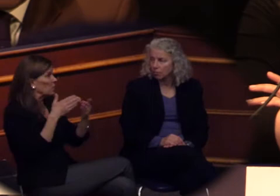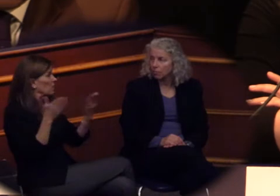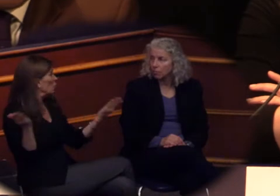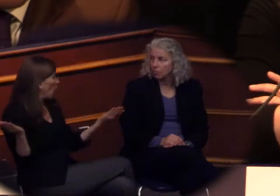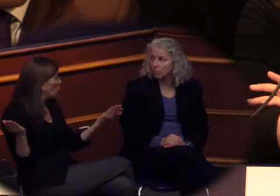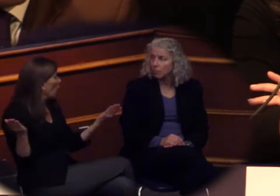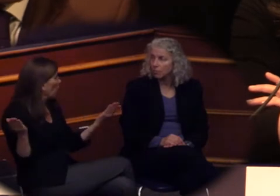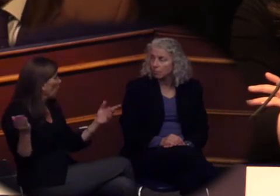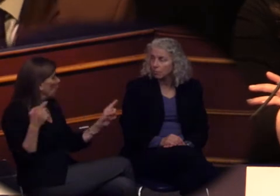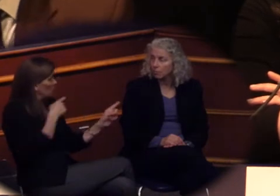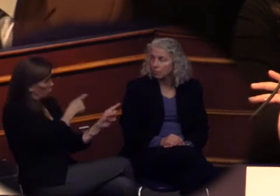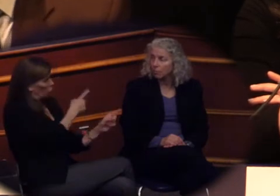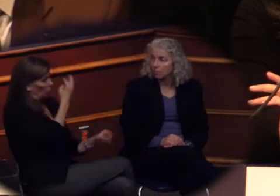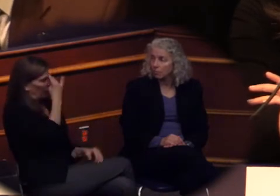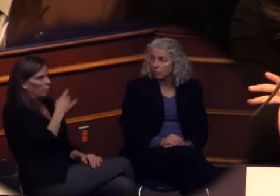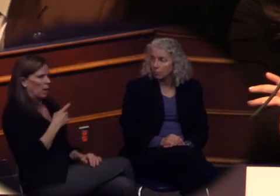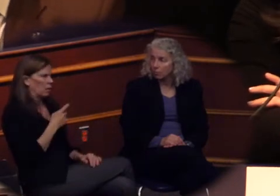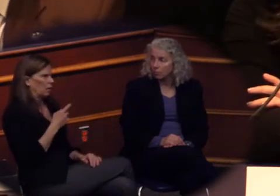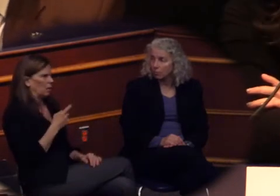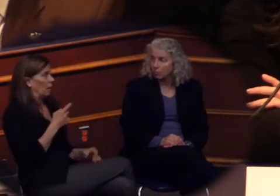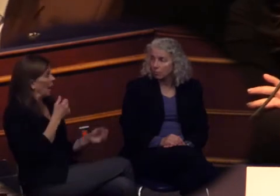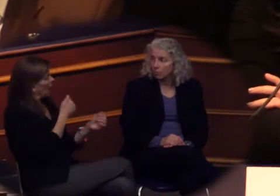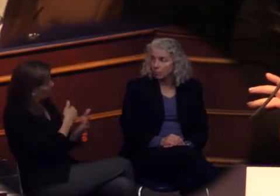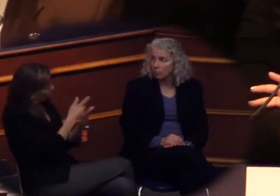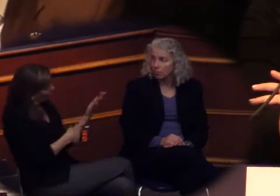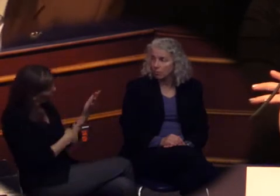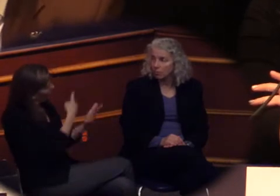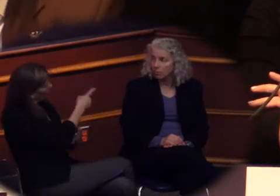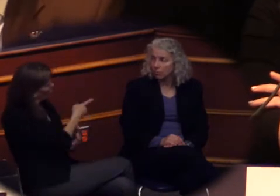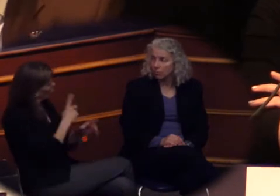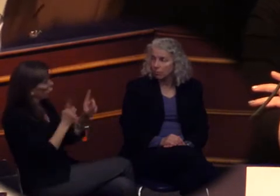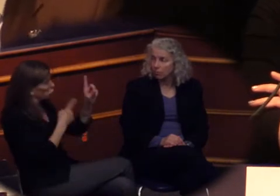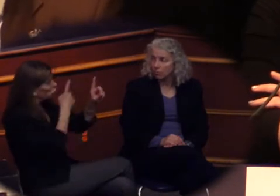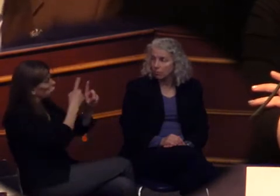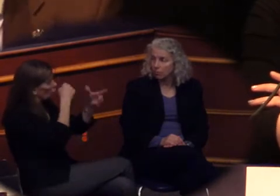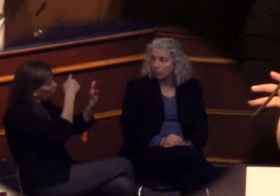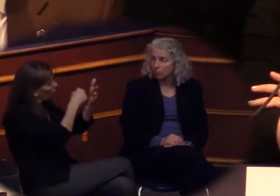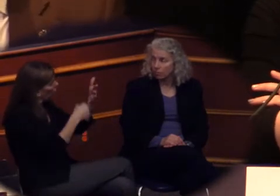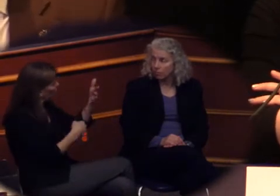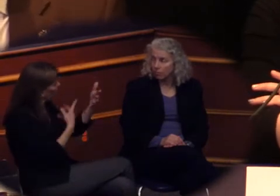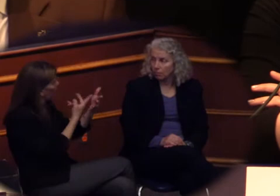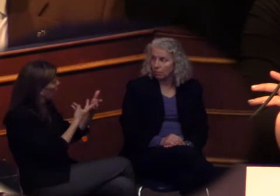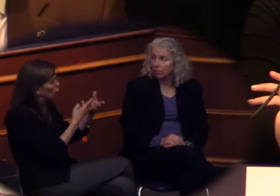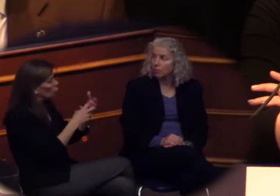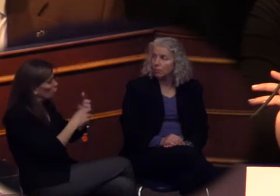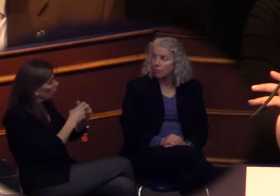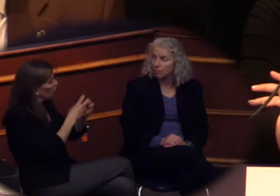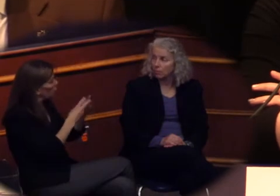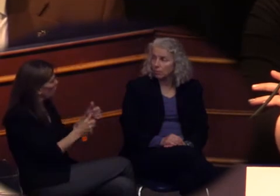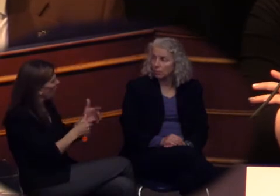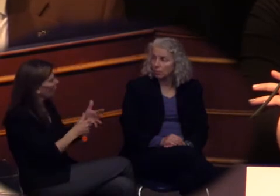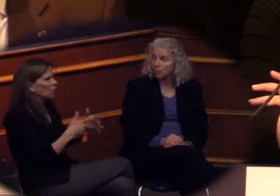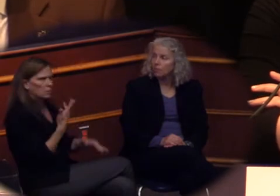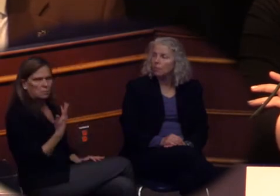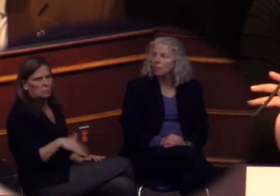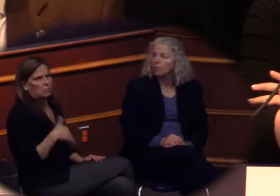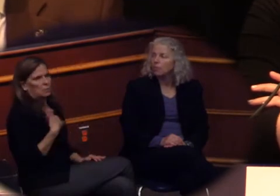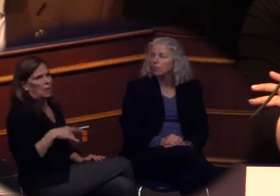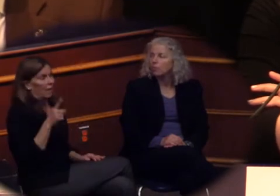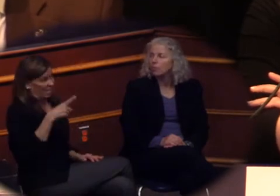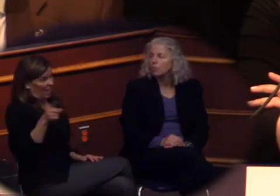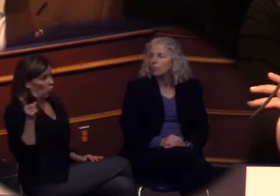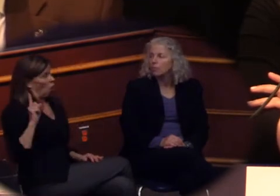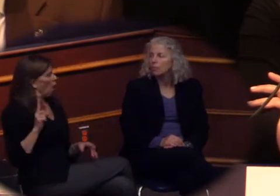Because if you think about it, all of the things that you're standing up for, whether it is solving the opioid problem, all of this, there are folks who don't